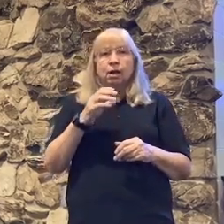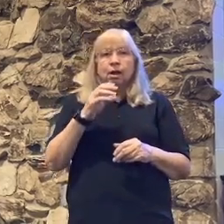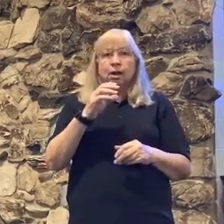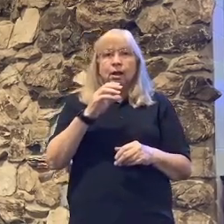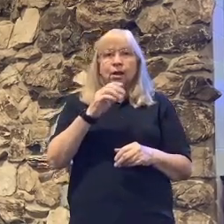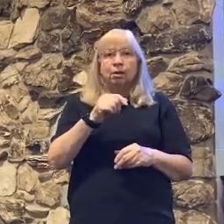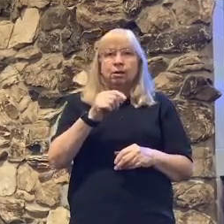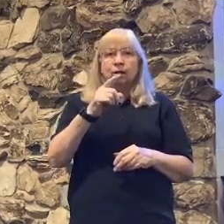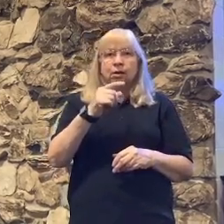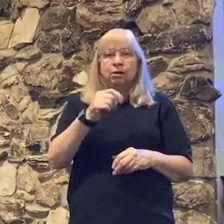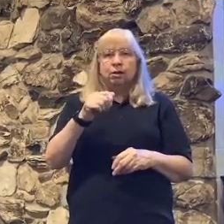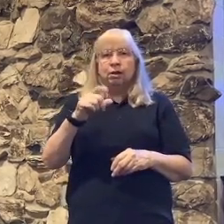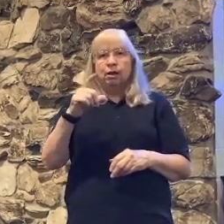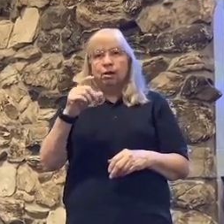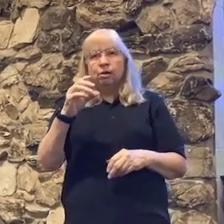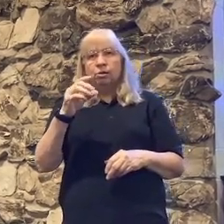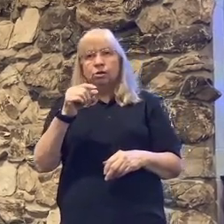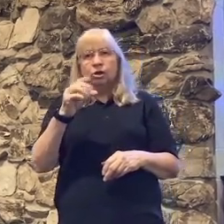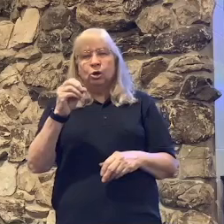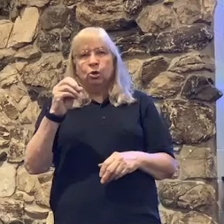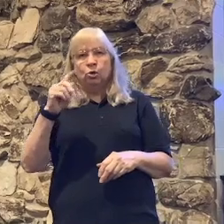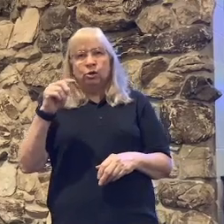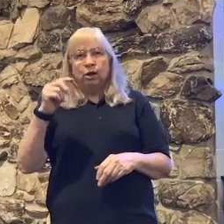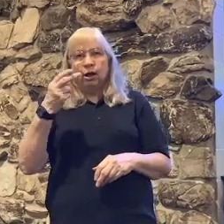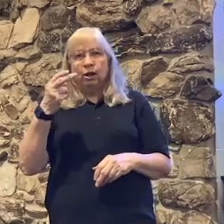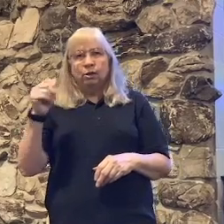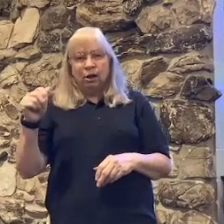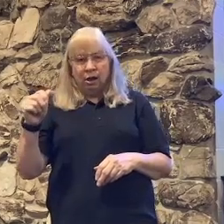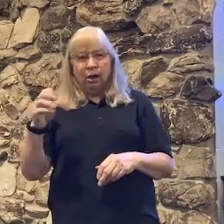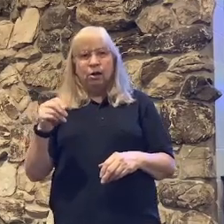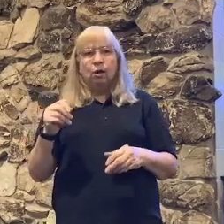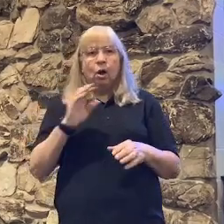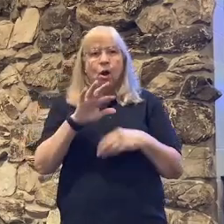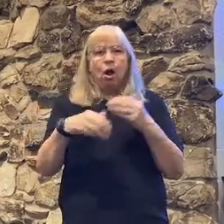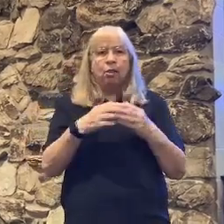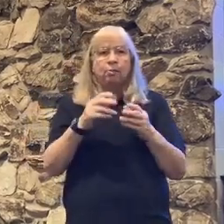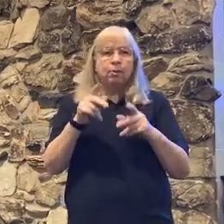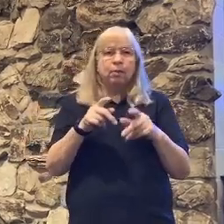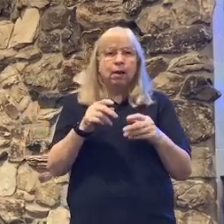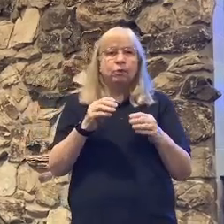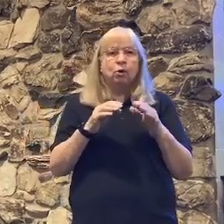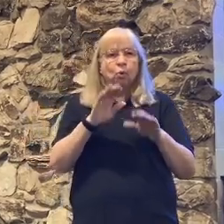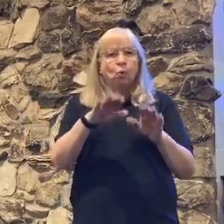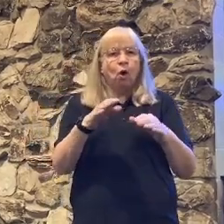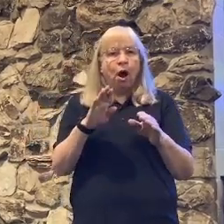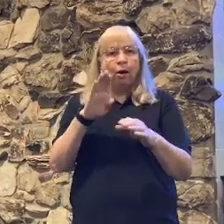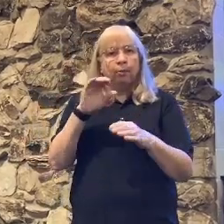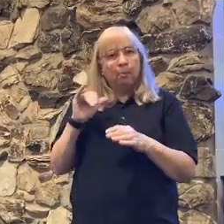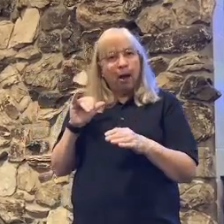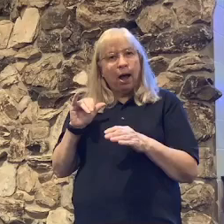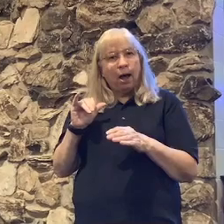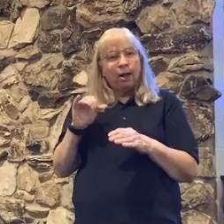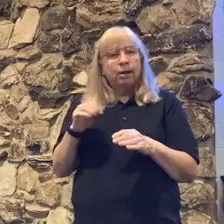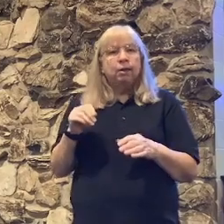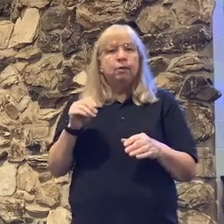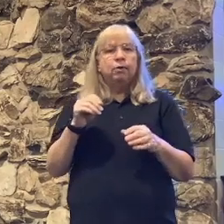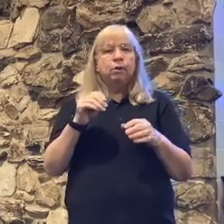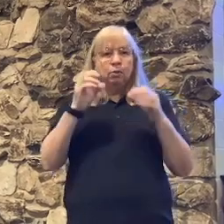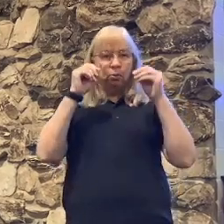they all have to walk by. And the Romans wanted to make a statement that you obey the law or this is where you're going to end